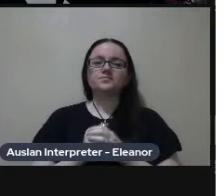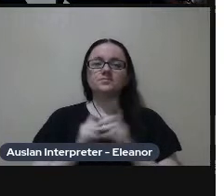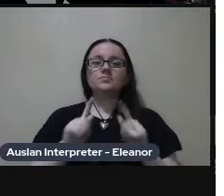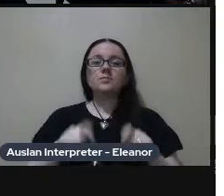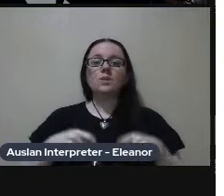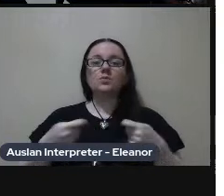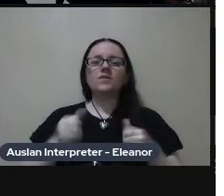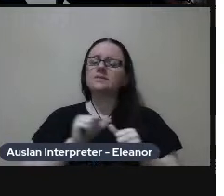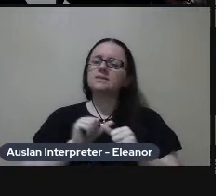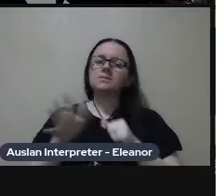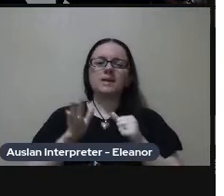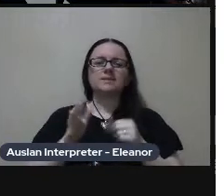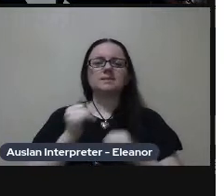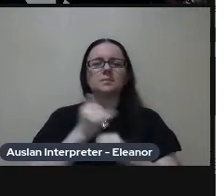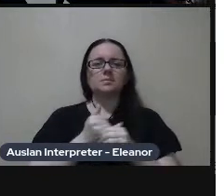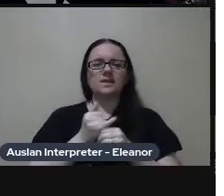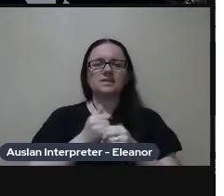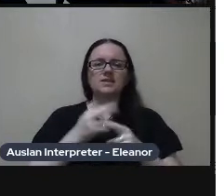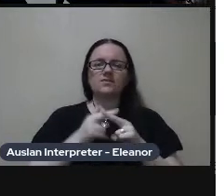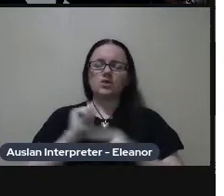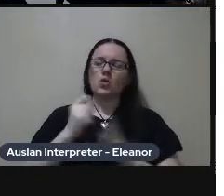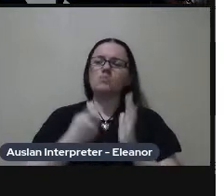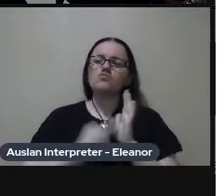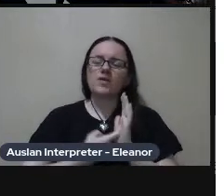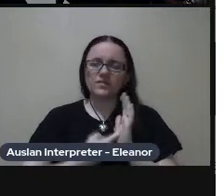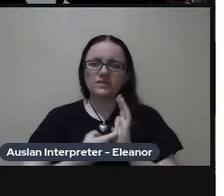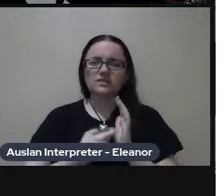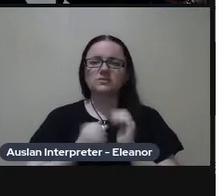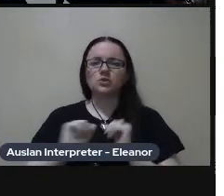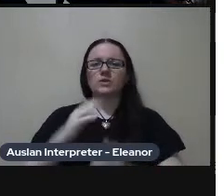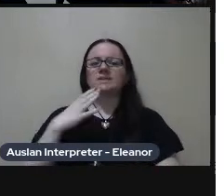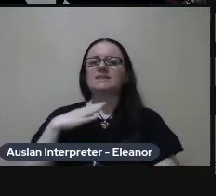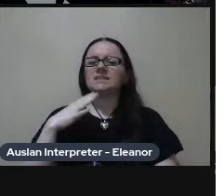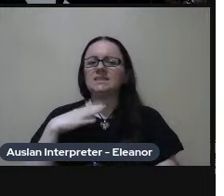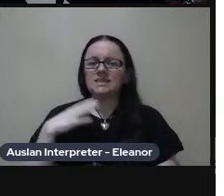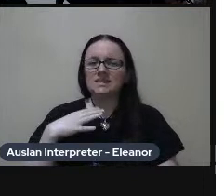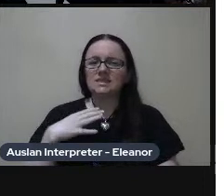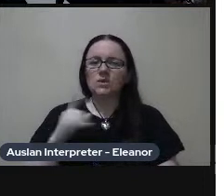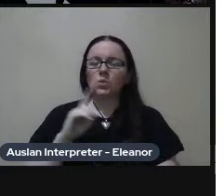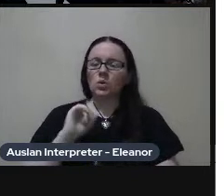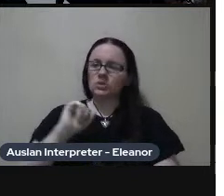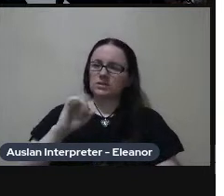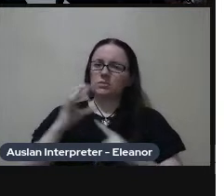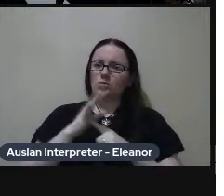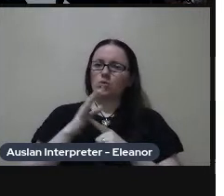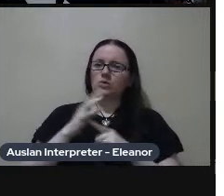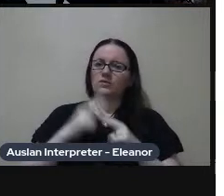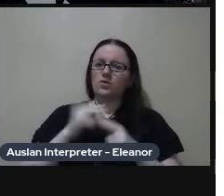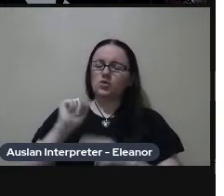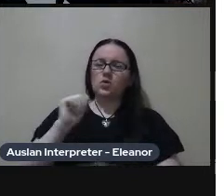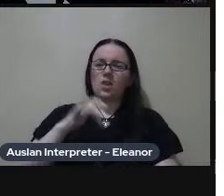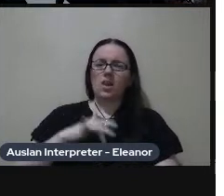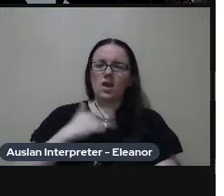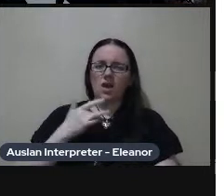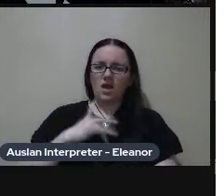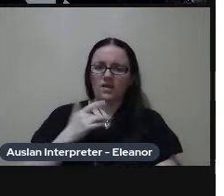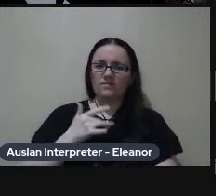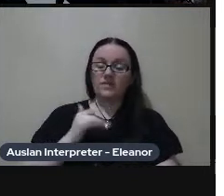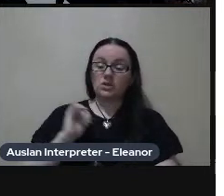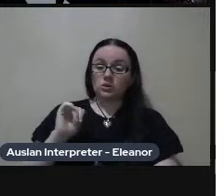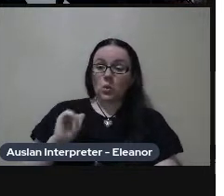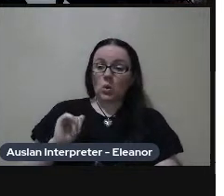best medication plan according to your preferences, what your needs are, what your priorities are, and also for your health